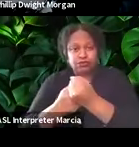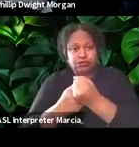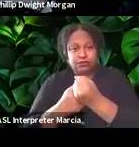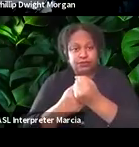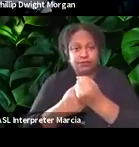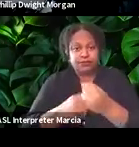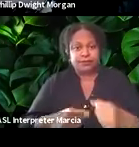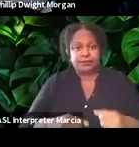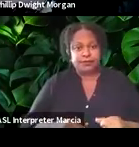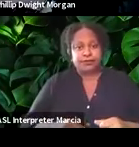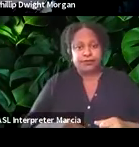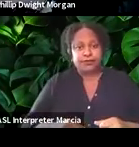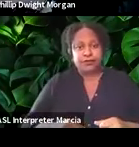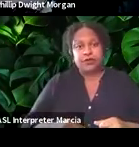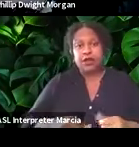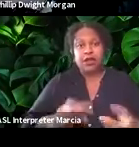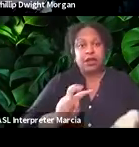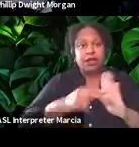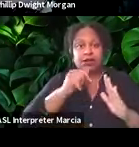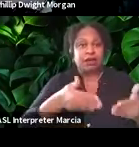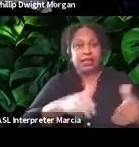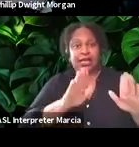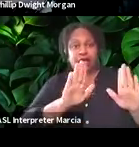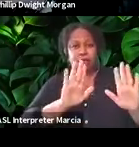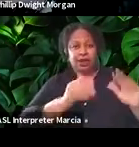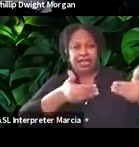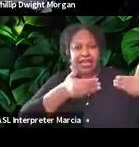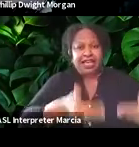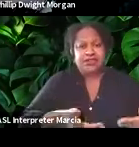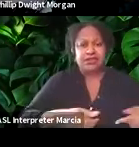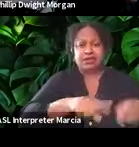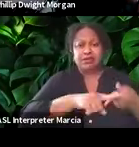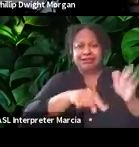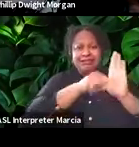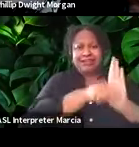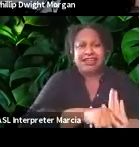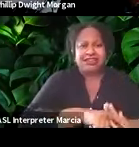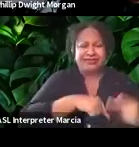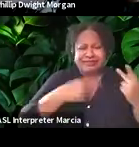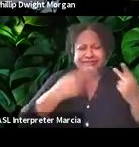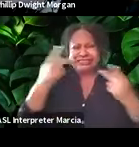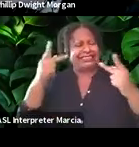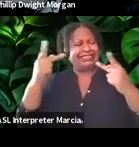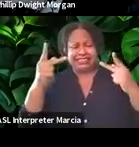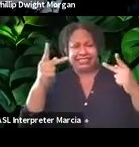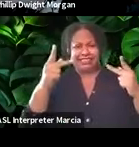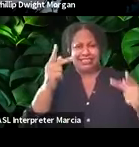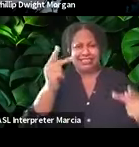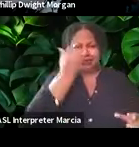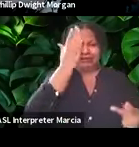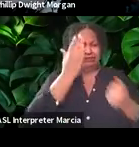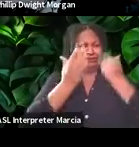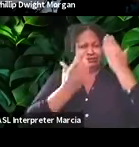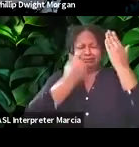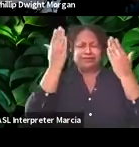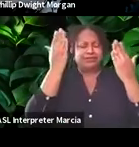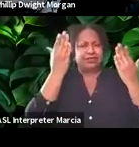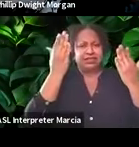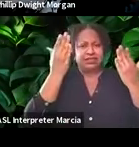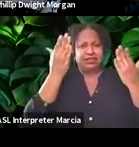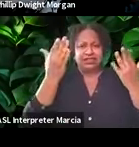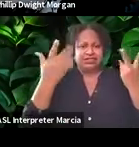and not allowing the heaviness that is our current situation to outdo